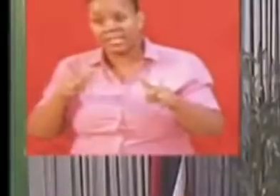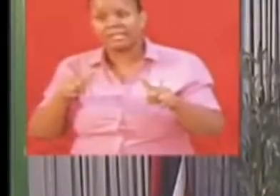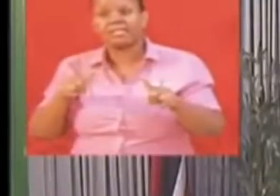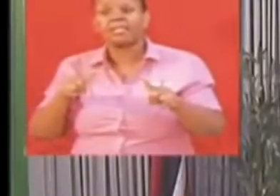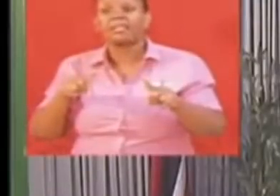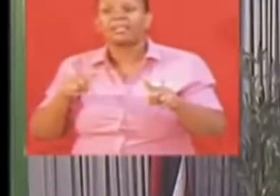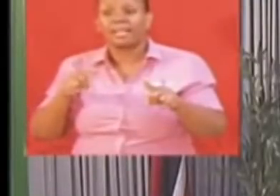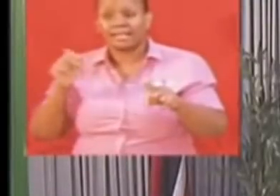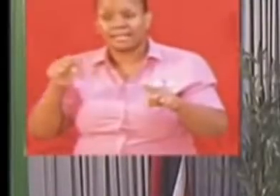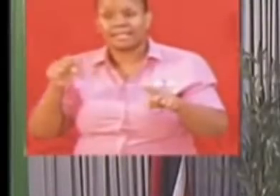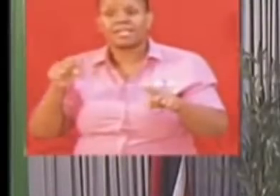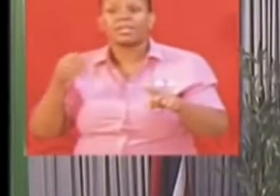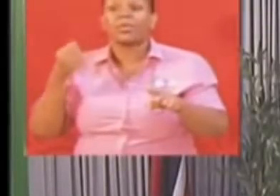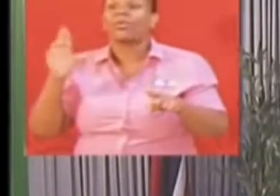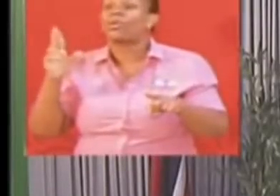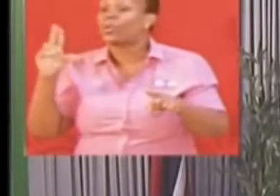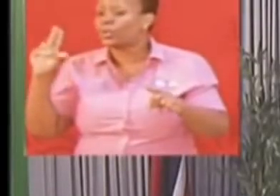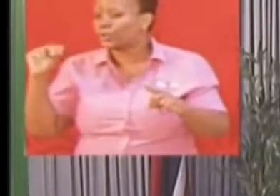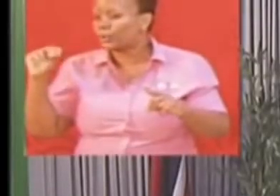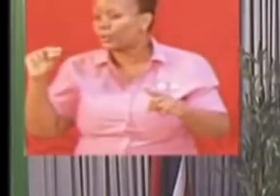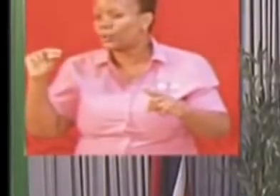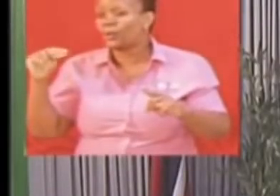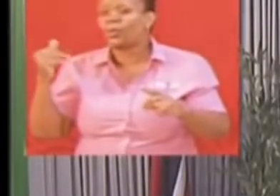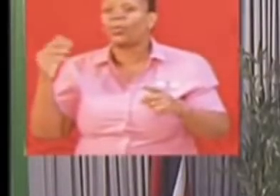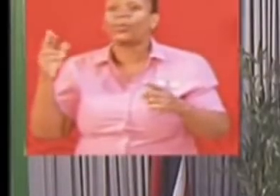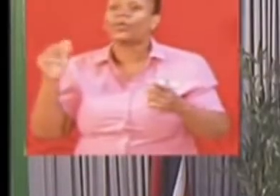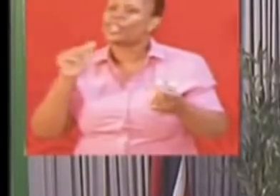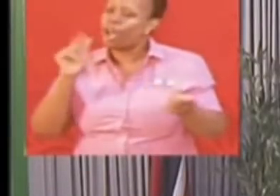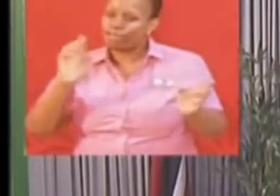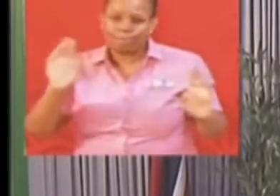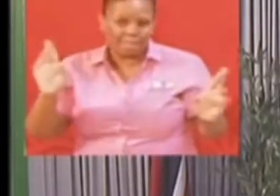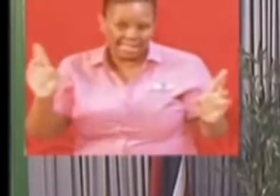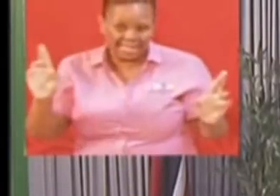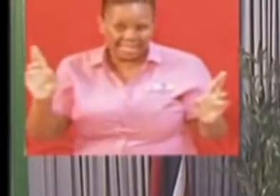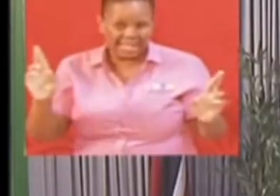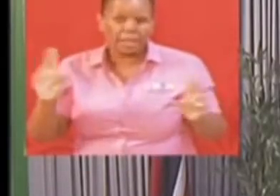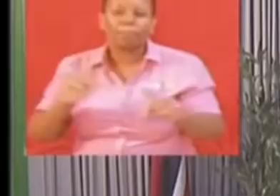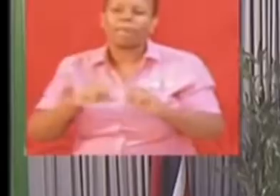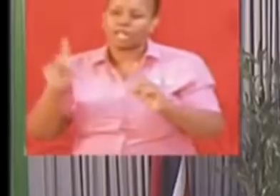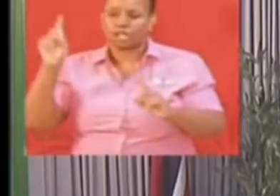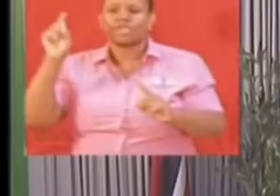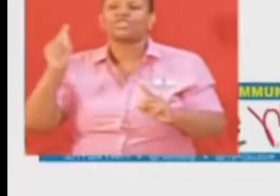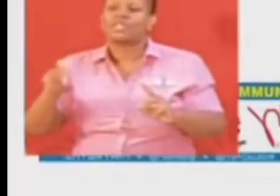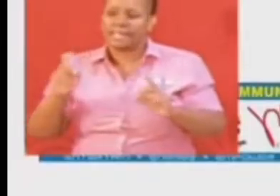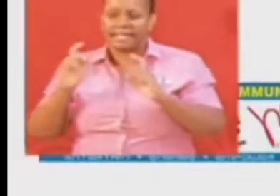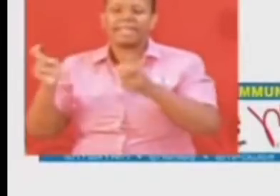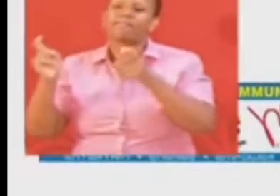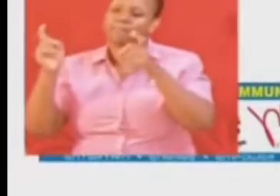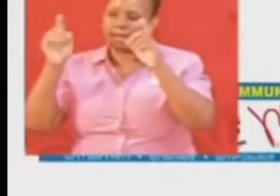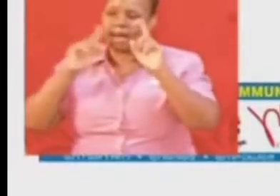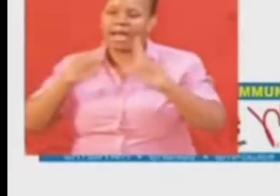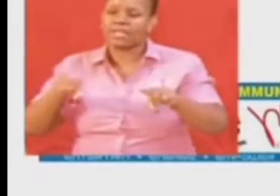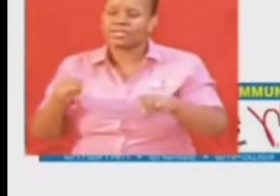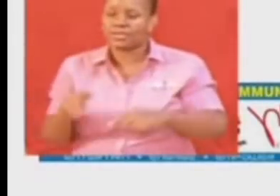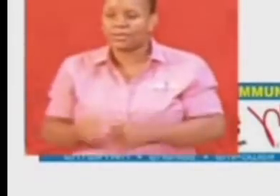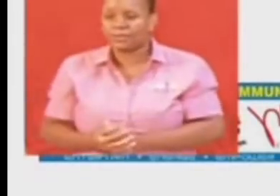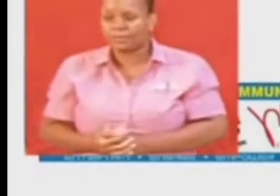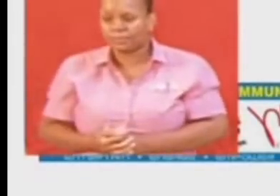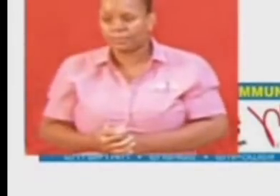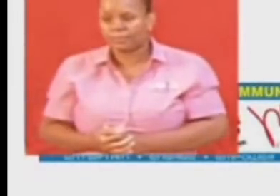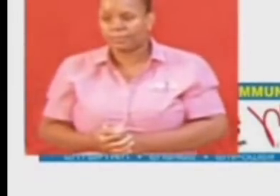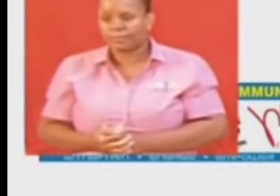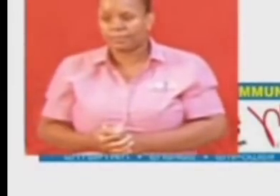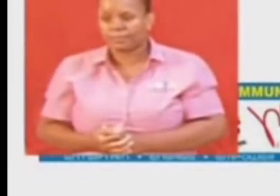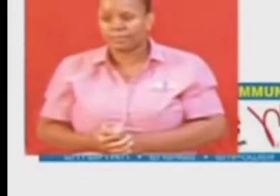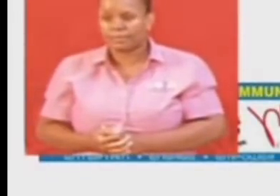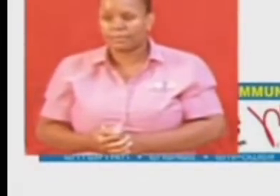Thank you very much, Prime Minister. We move now to CL Communications. I think we're ready for you now. CL Communications, great. Good